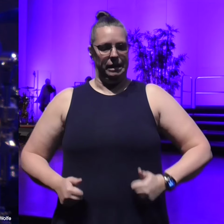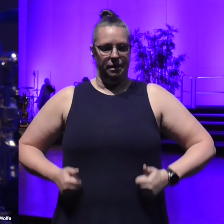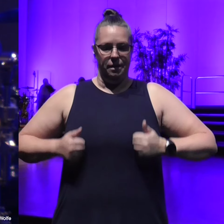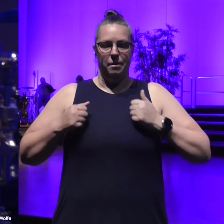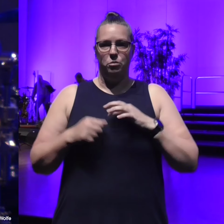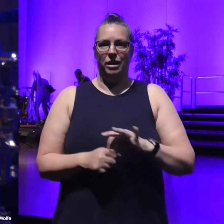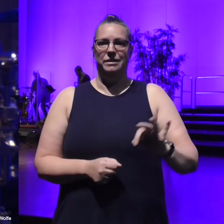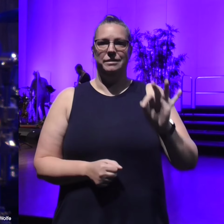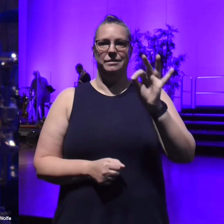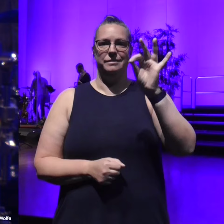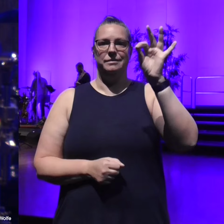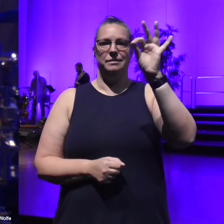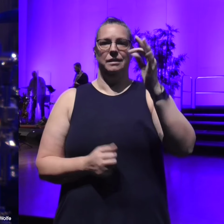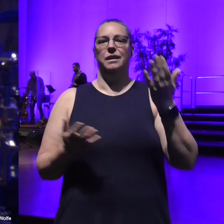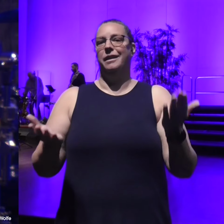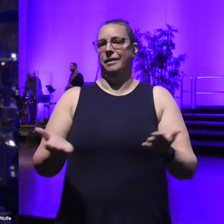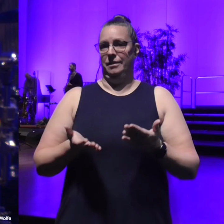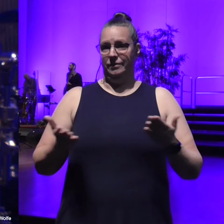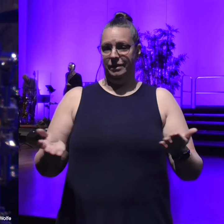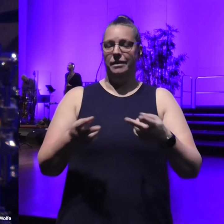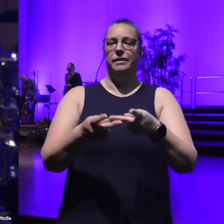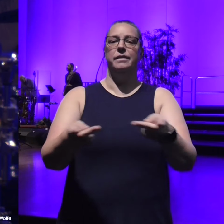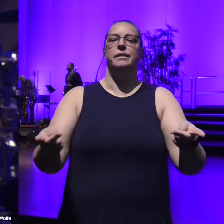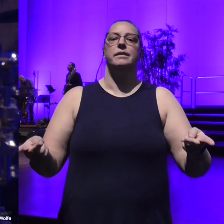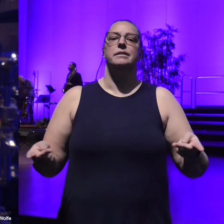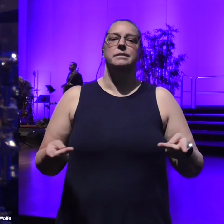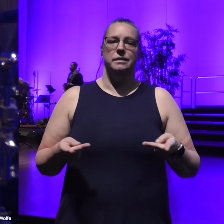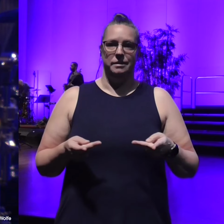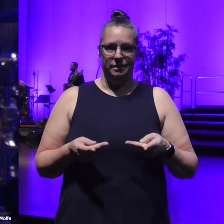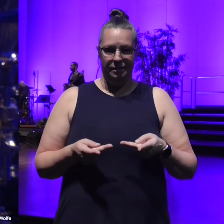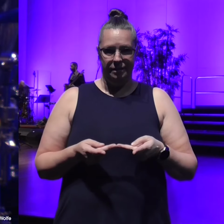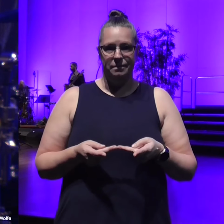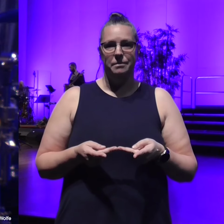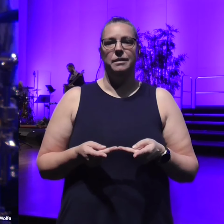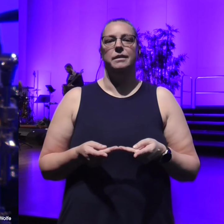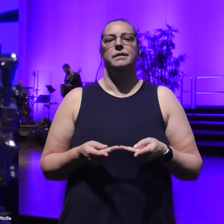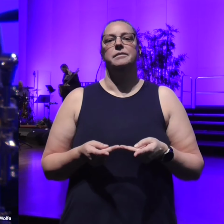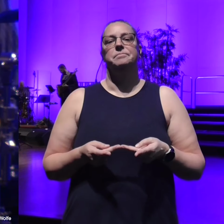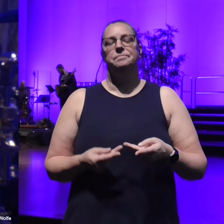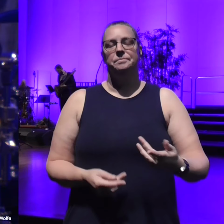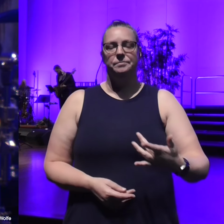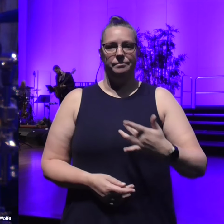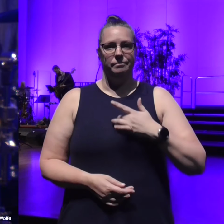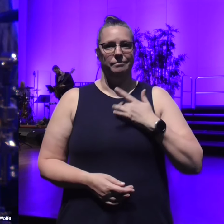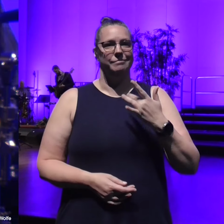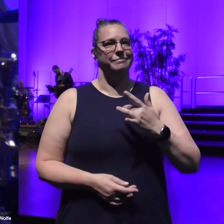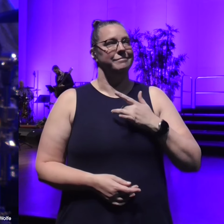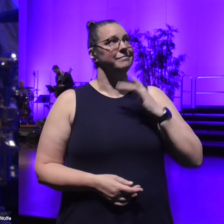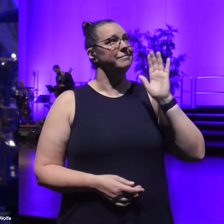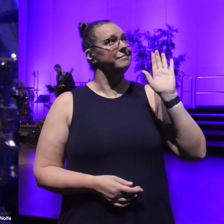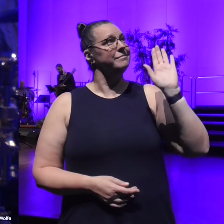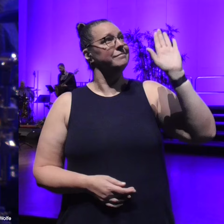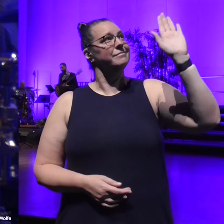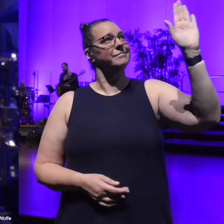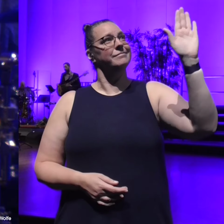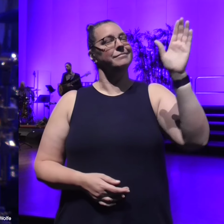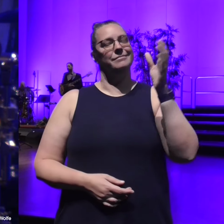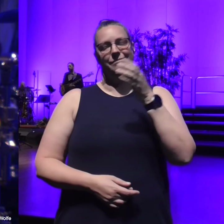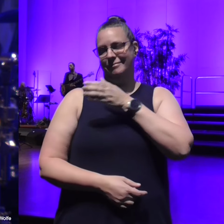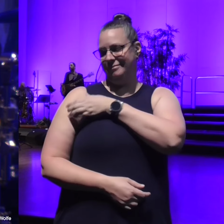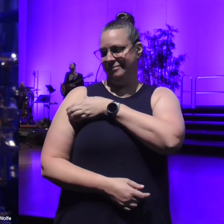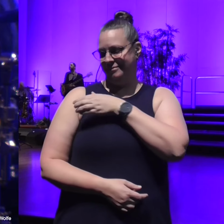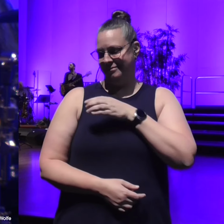Surely the presence of God is in this place. I can feel